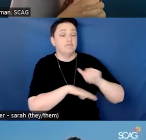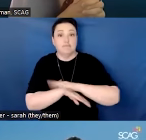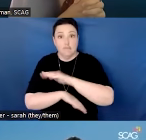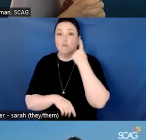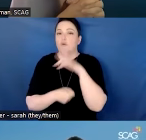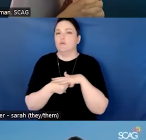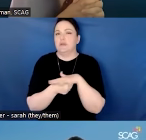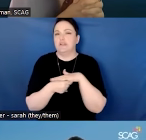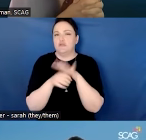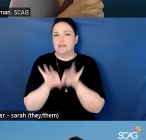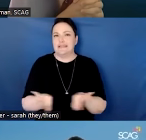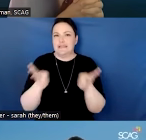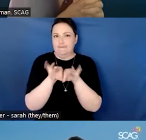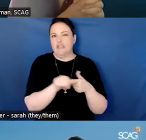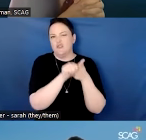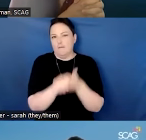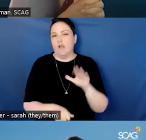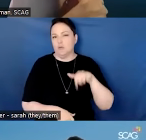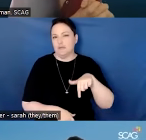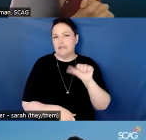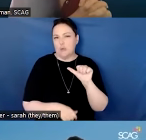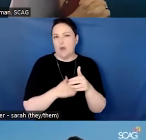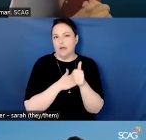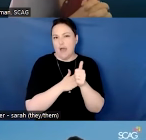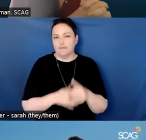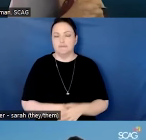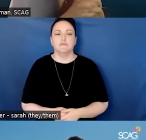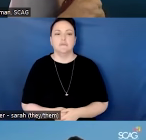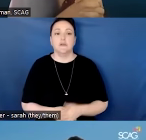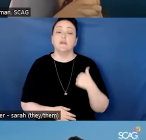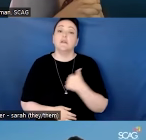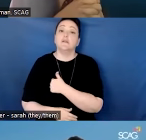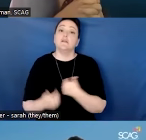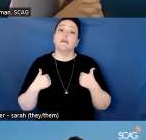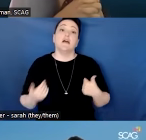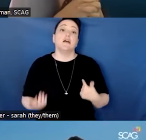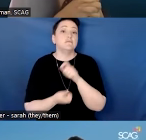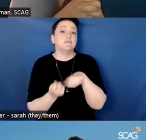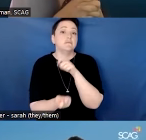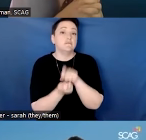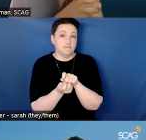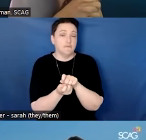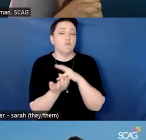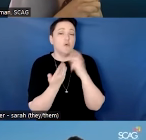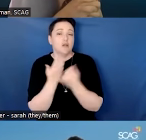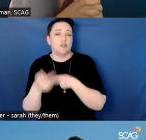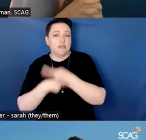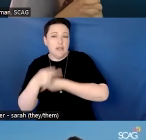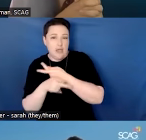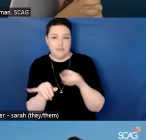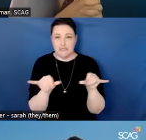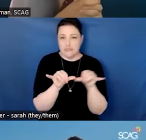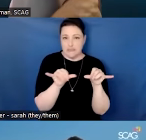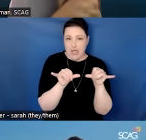CEQA guidelines. CEQA has specific project types and size thresholds for what is considered a regionally